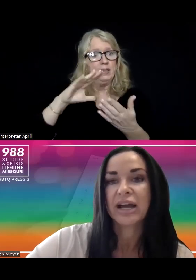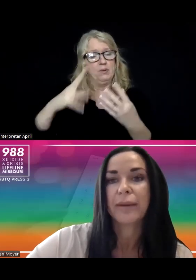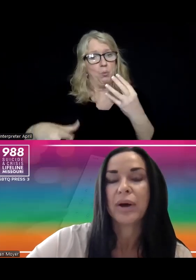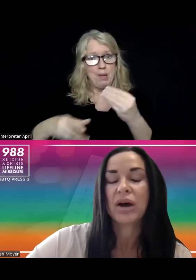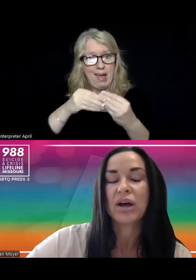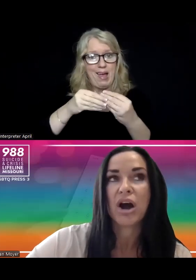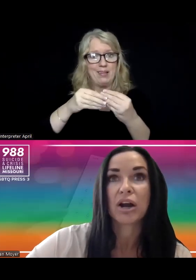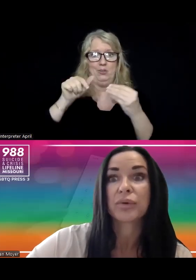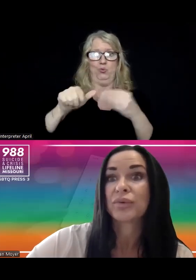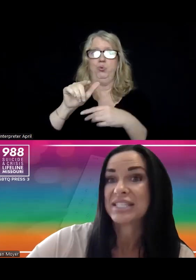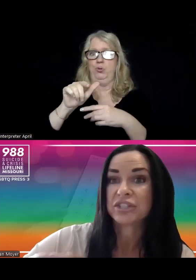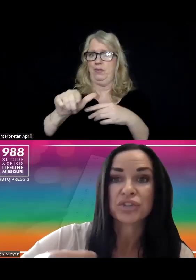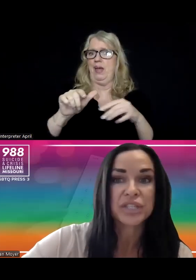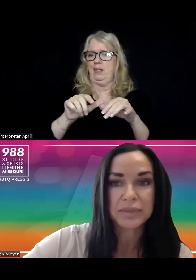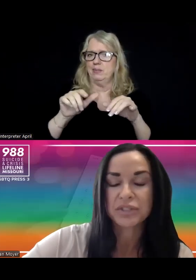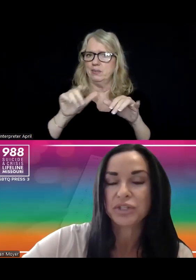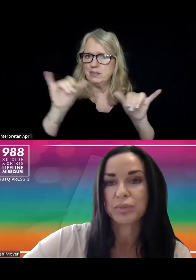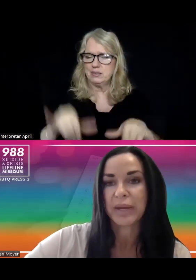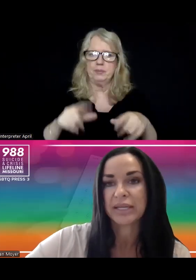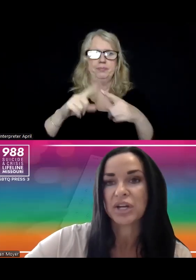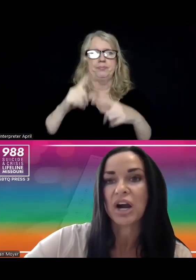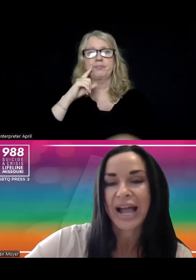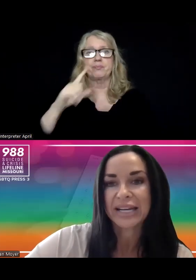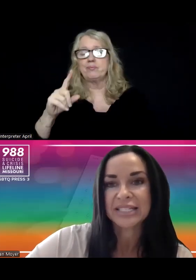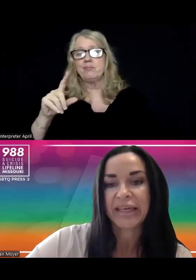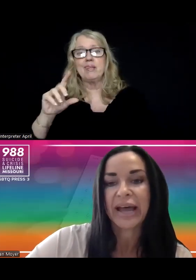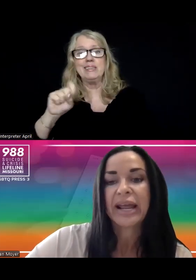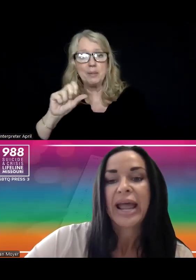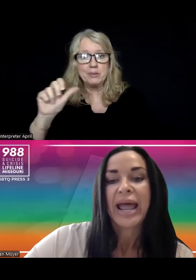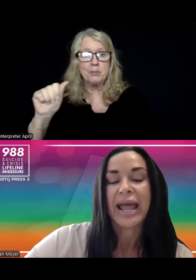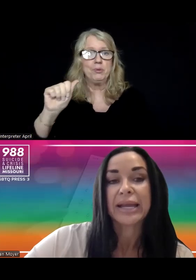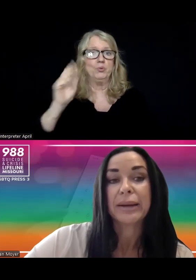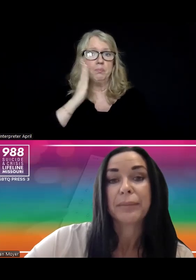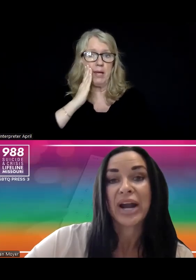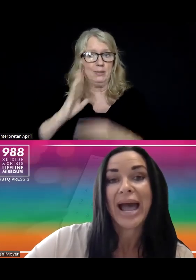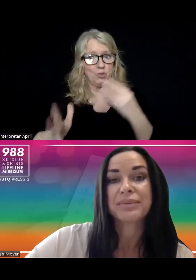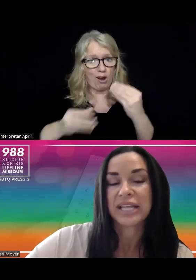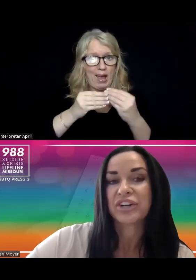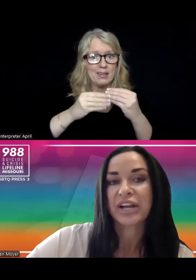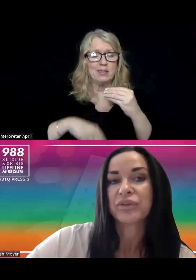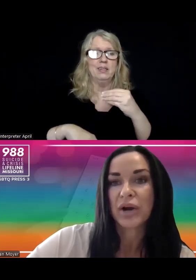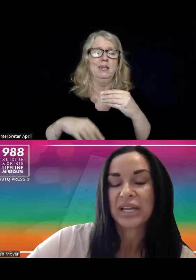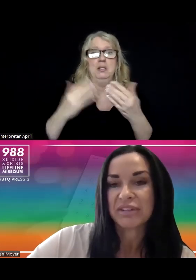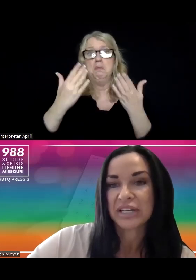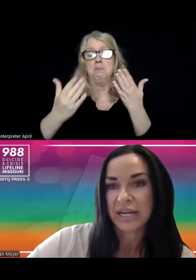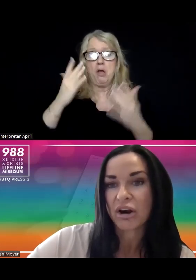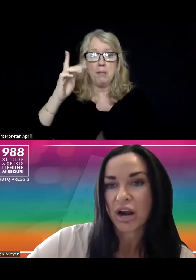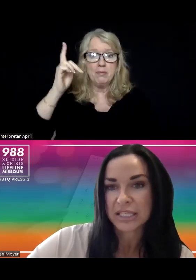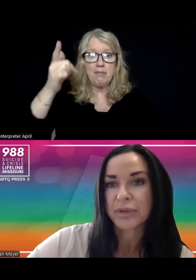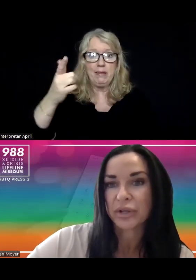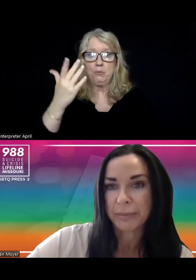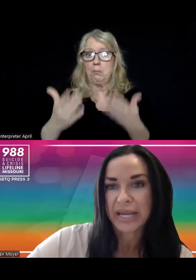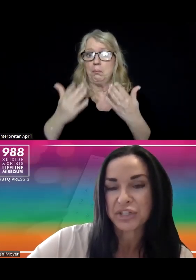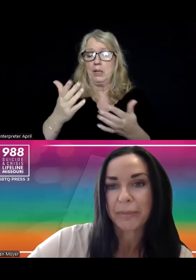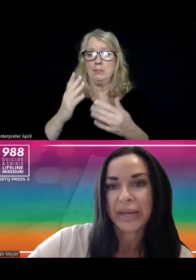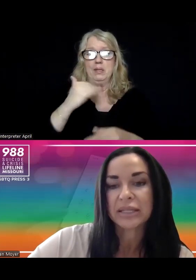to that. Our residential substance use beds are added to that. And perhaps later down the road, even getting our